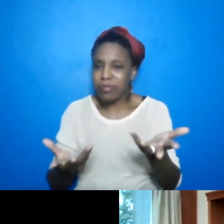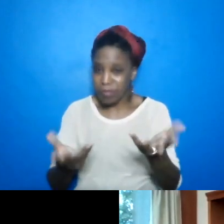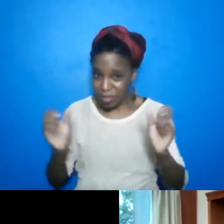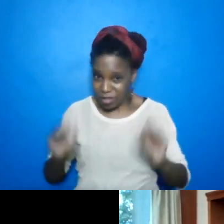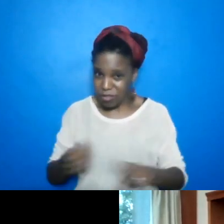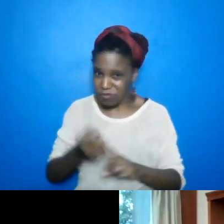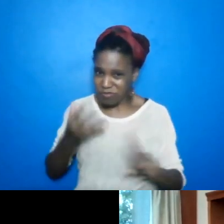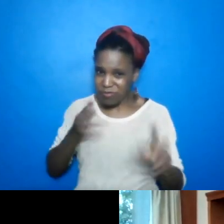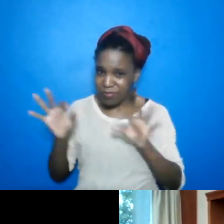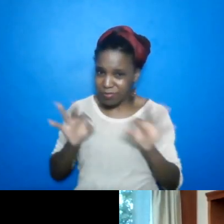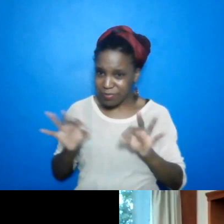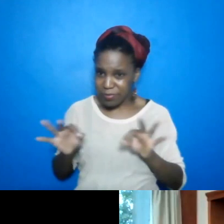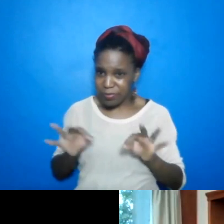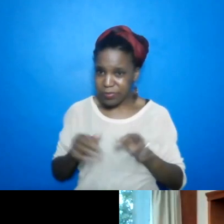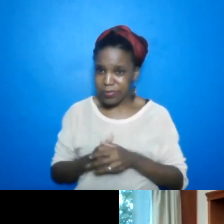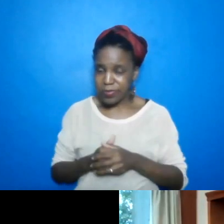so